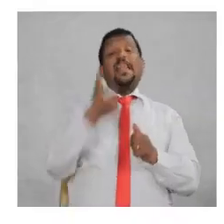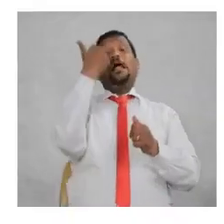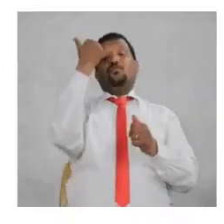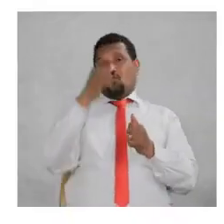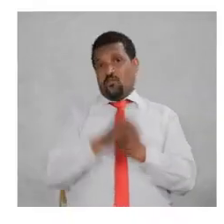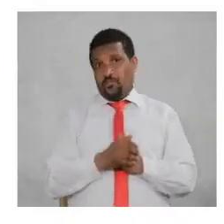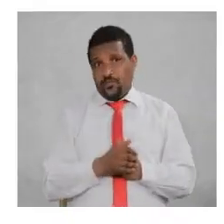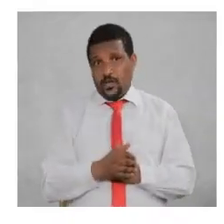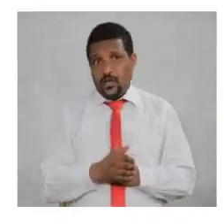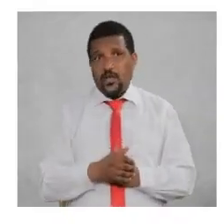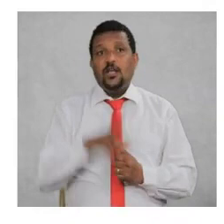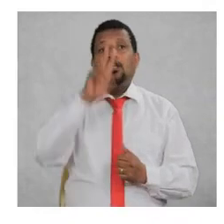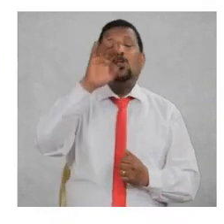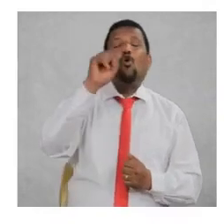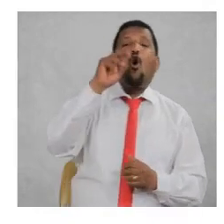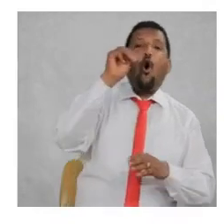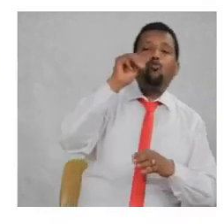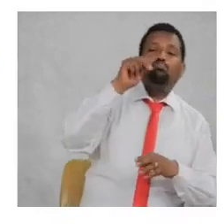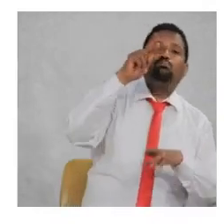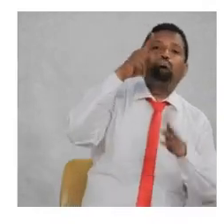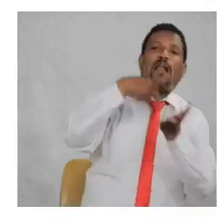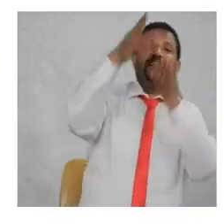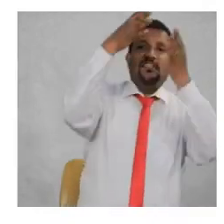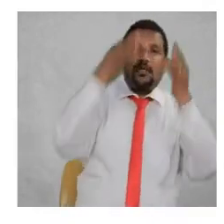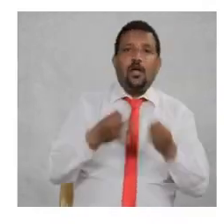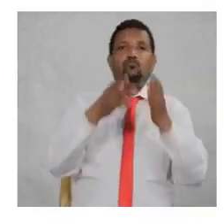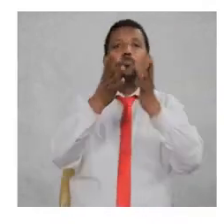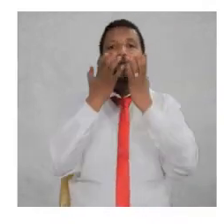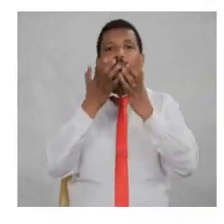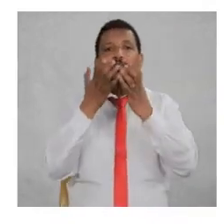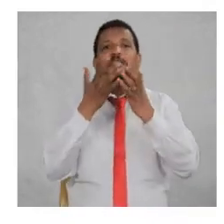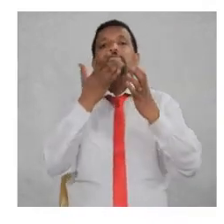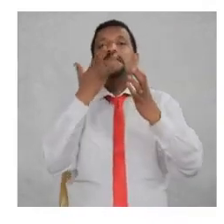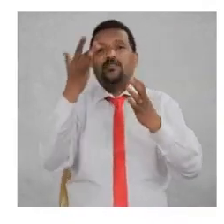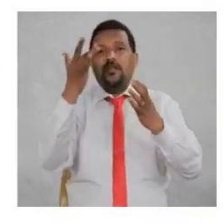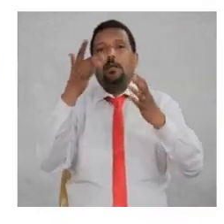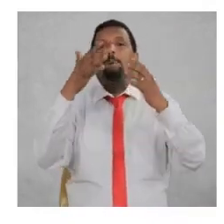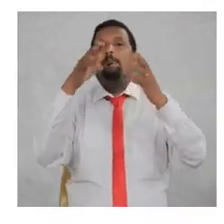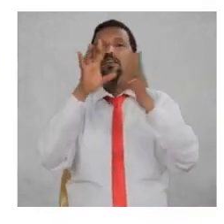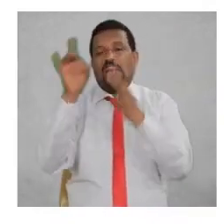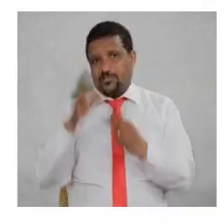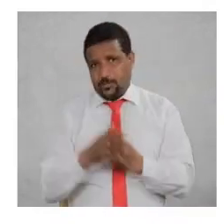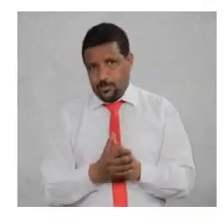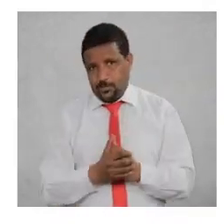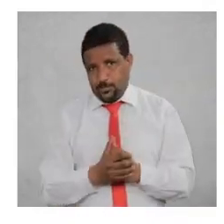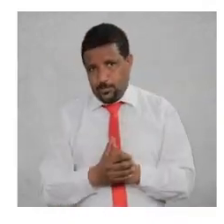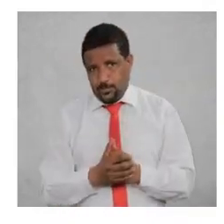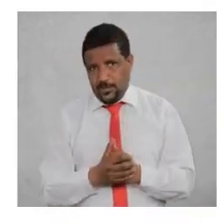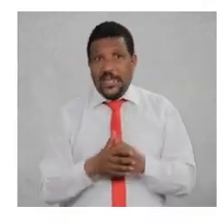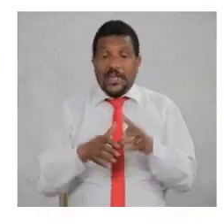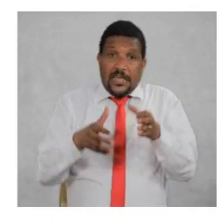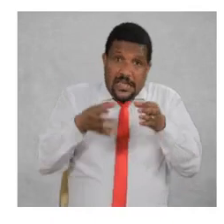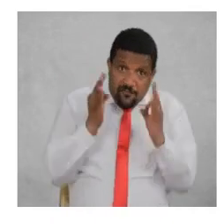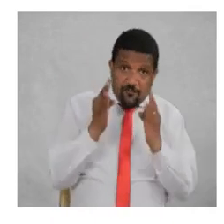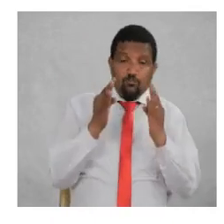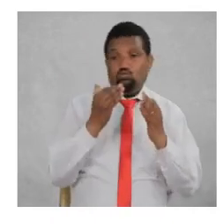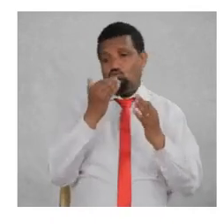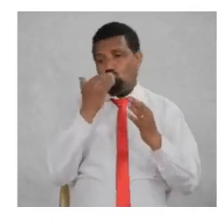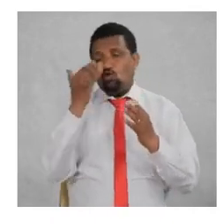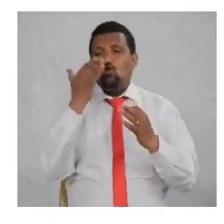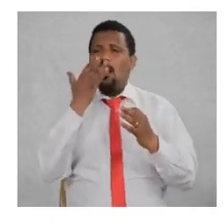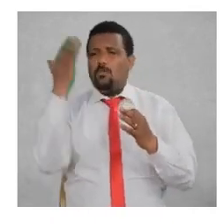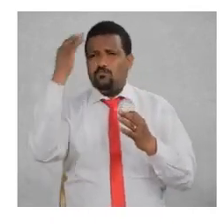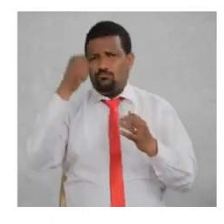Another non-own price determinant of demand is taste or preference. If there is good